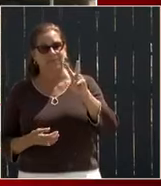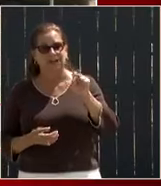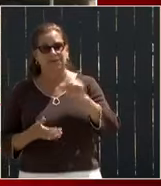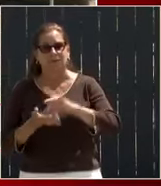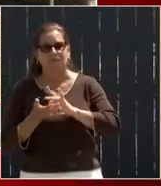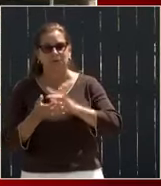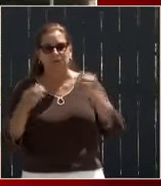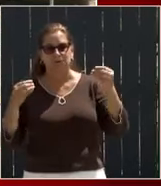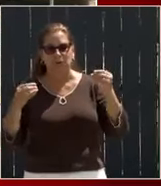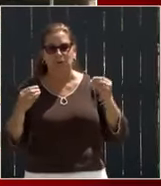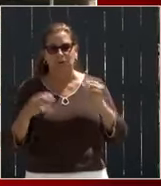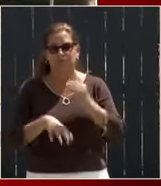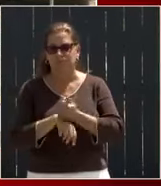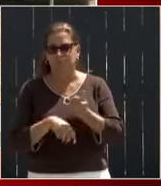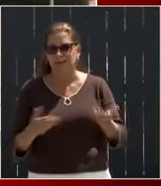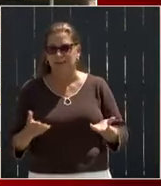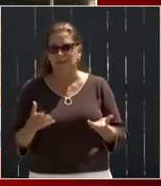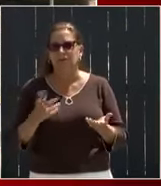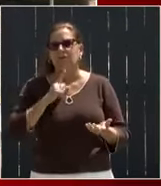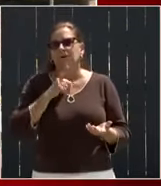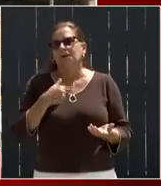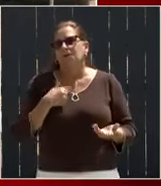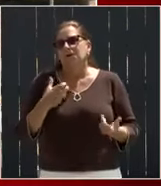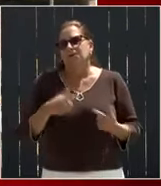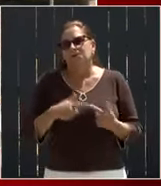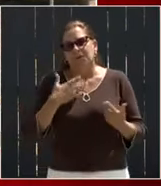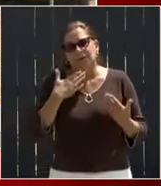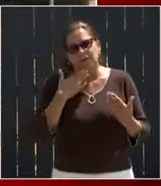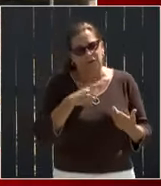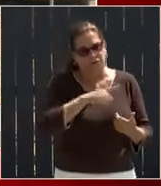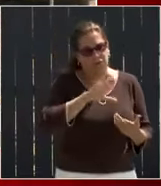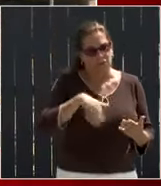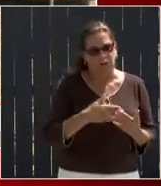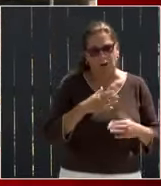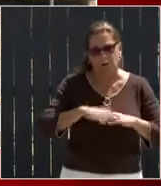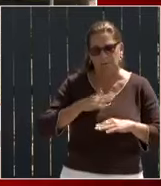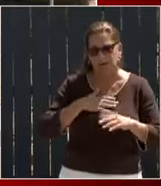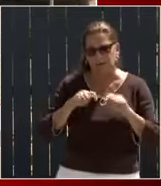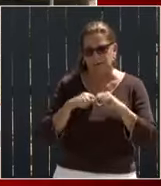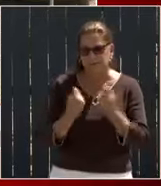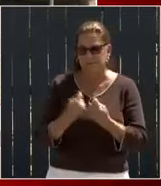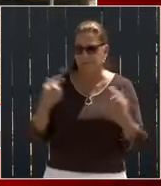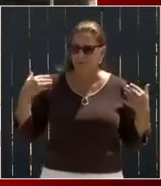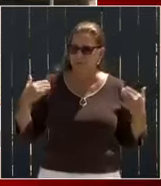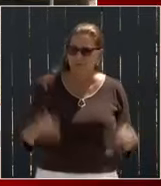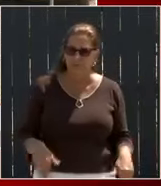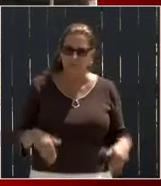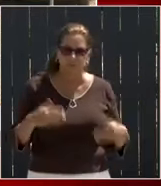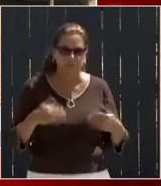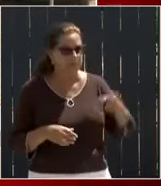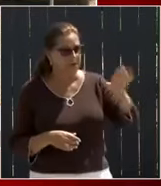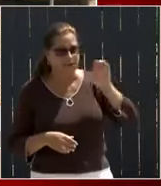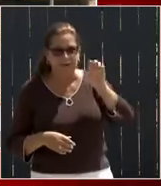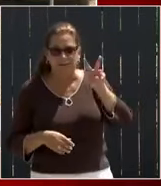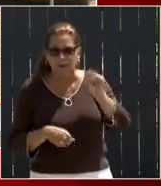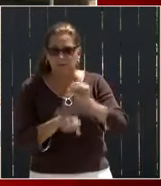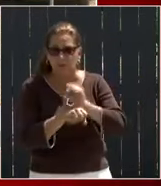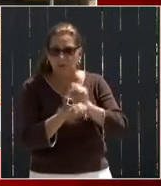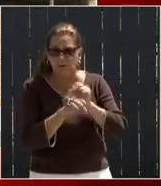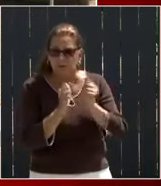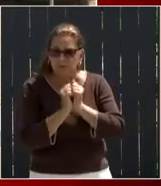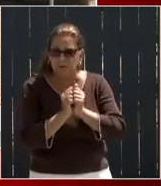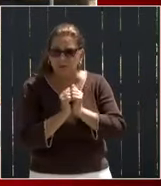March. And I would like to thank all the members of our team, as well as the CVS team that worked together so that their store